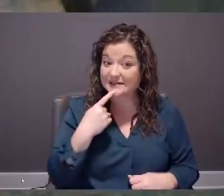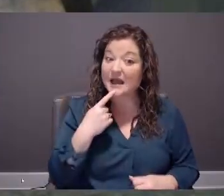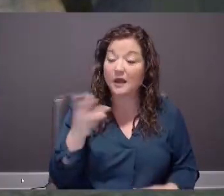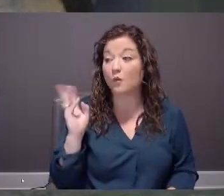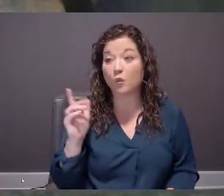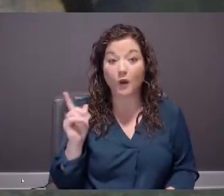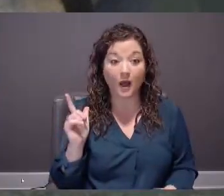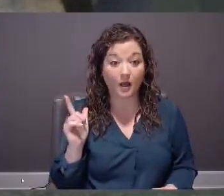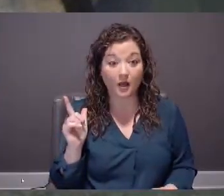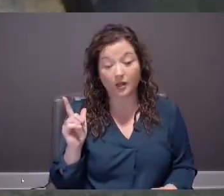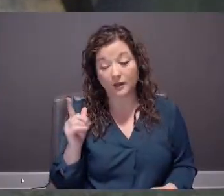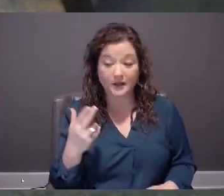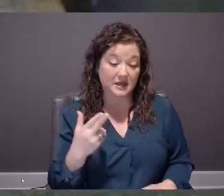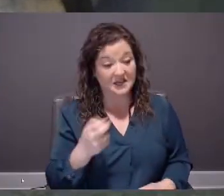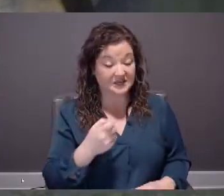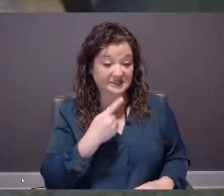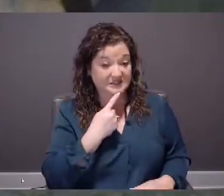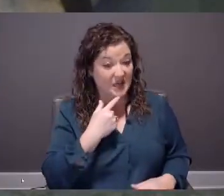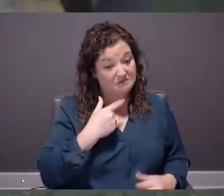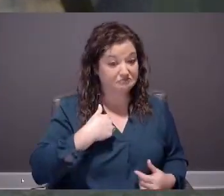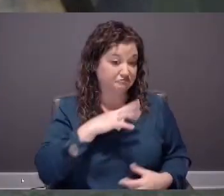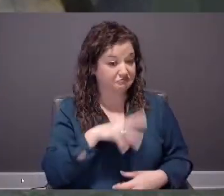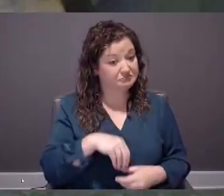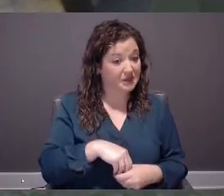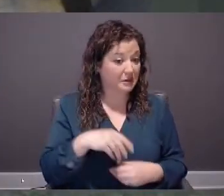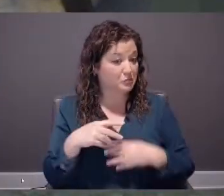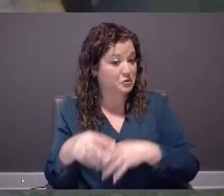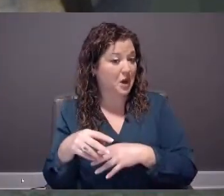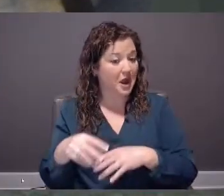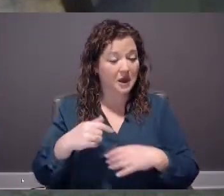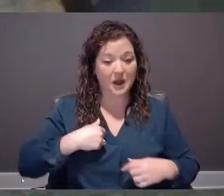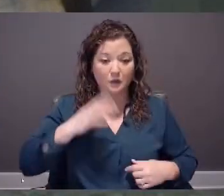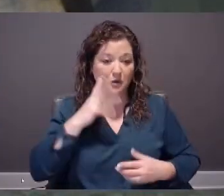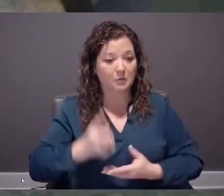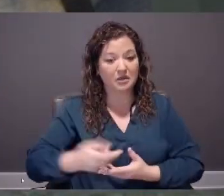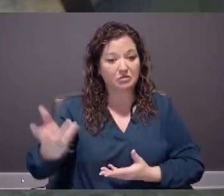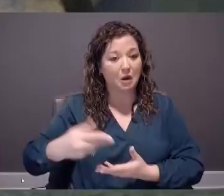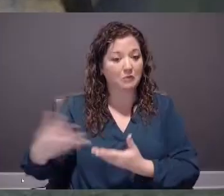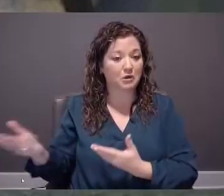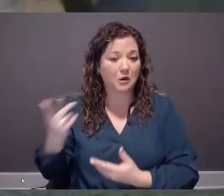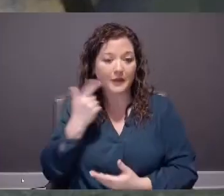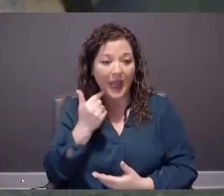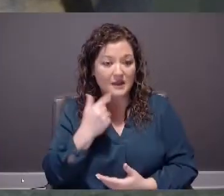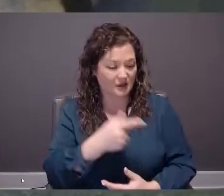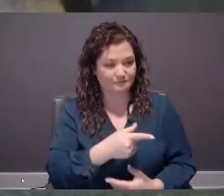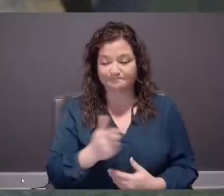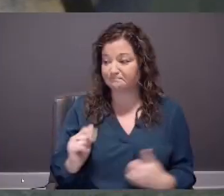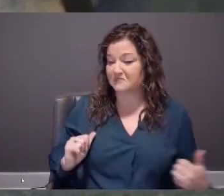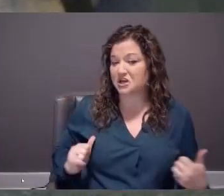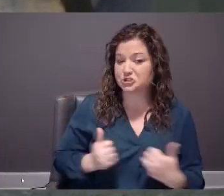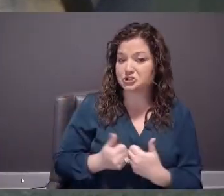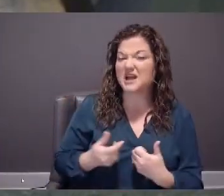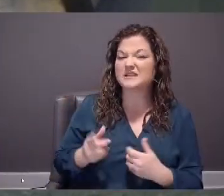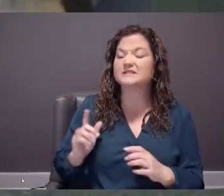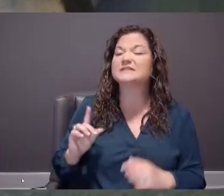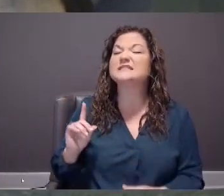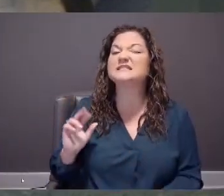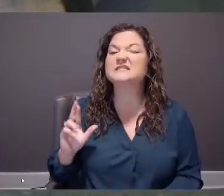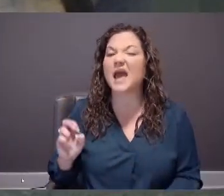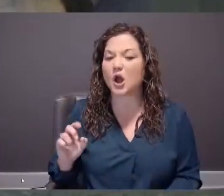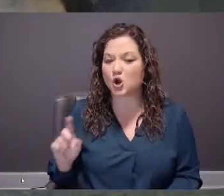and he told them he was going to be in the parade and he was going to be throwing out candy. So they challenged him, dared him to